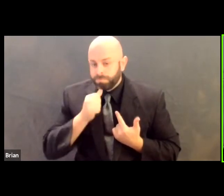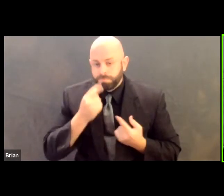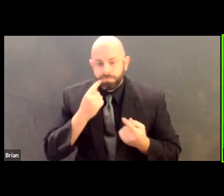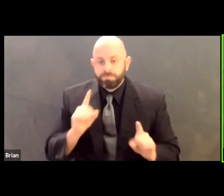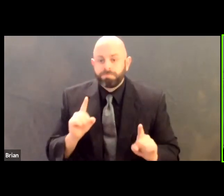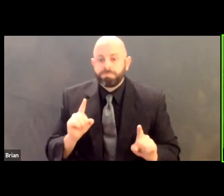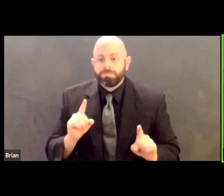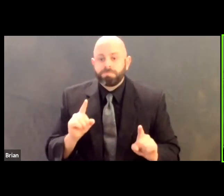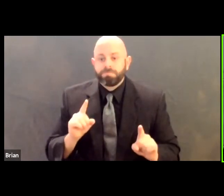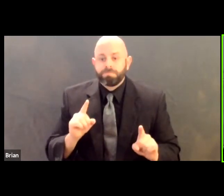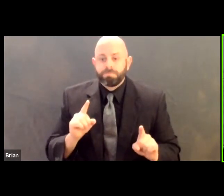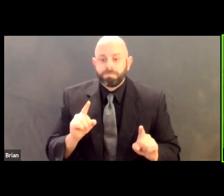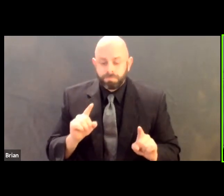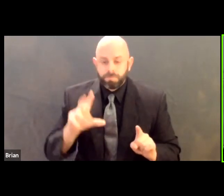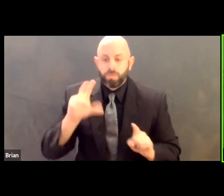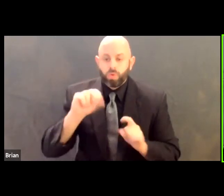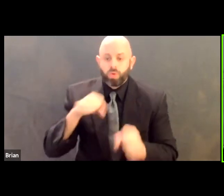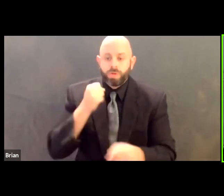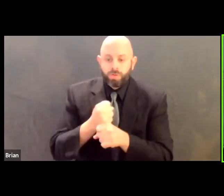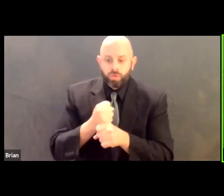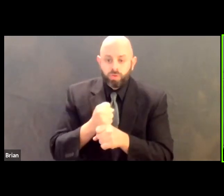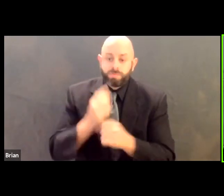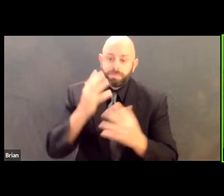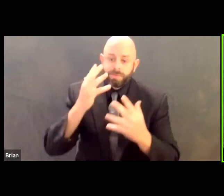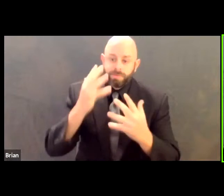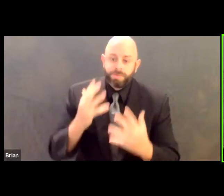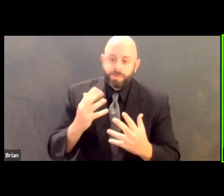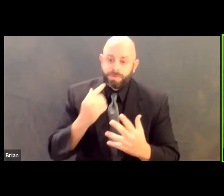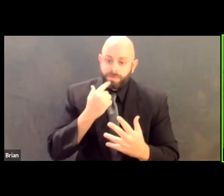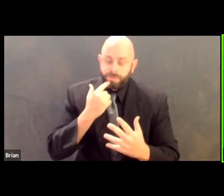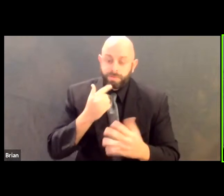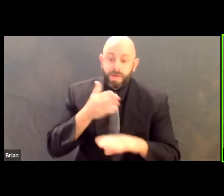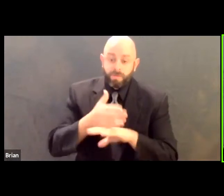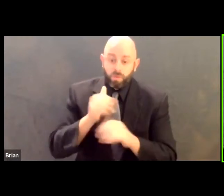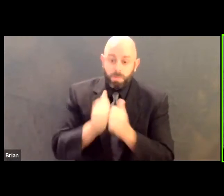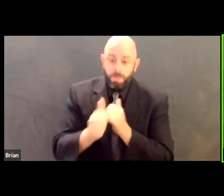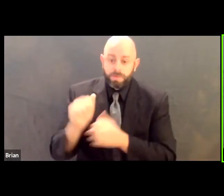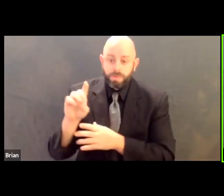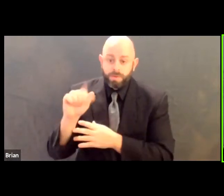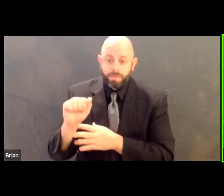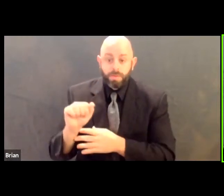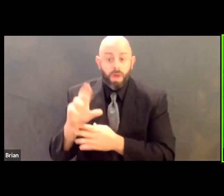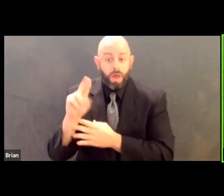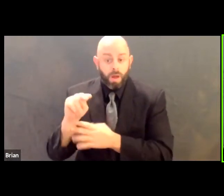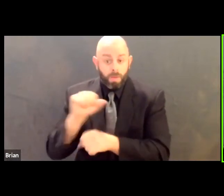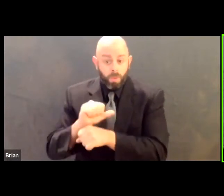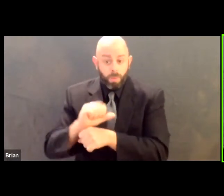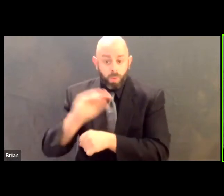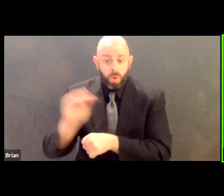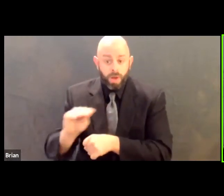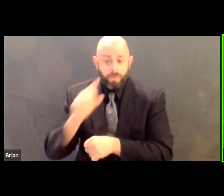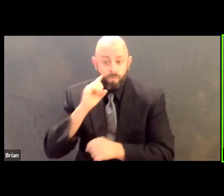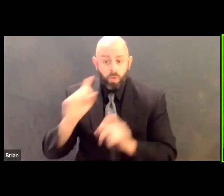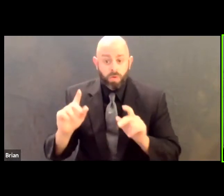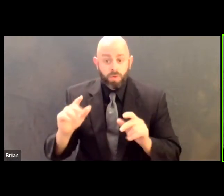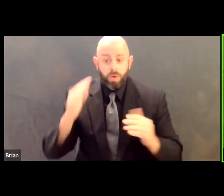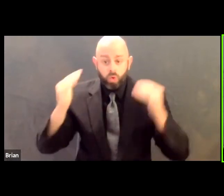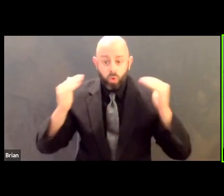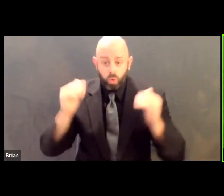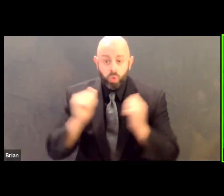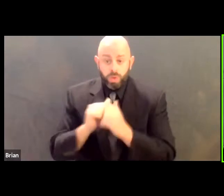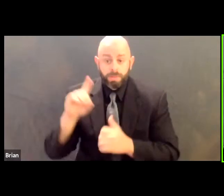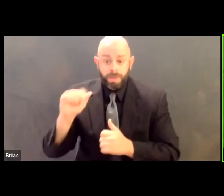that 30 years after the passage of the ADA, the unemployment rate for adults with disabilities is just about where it